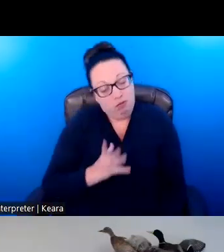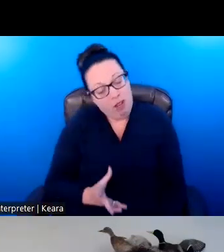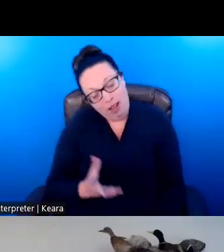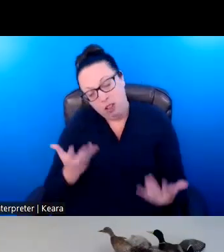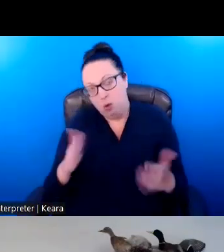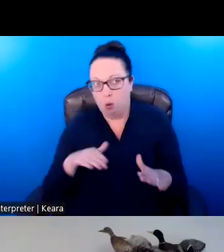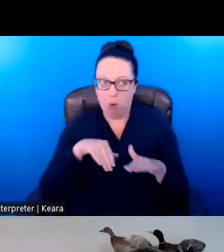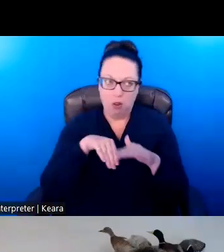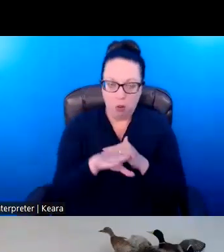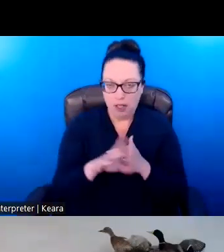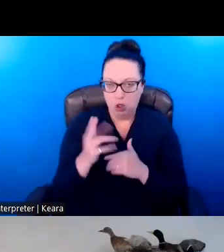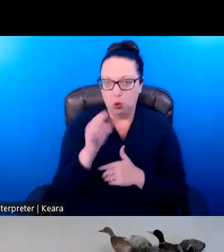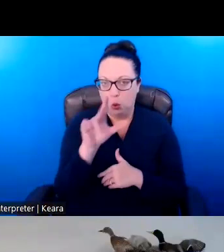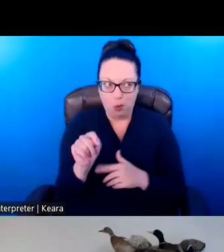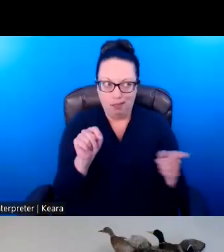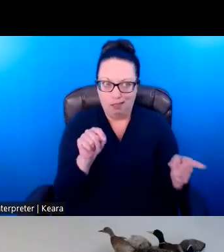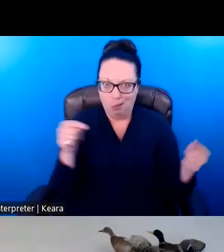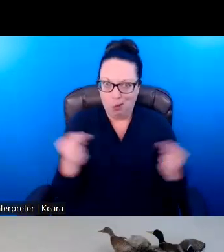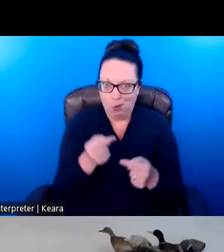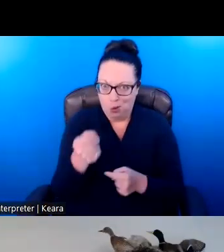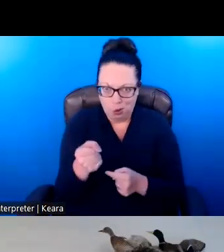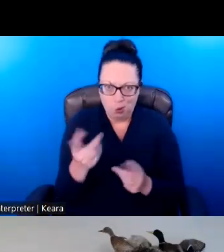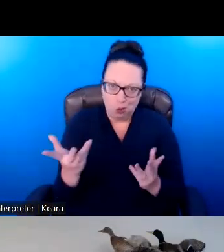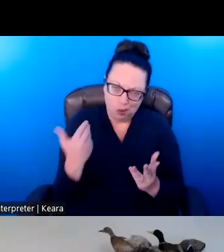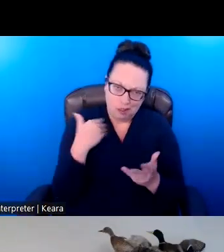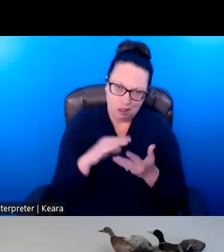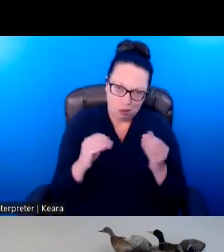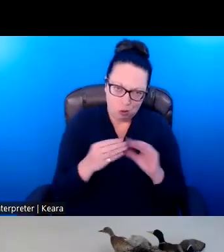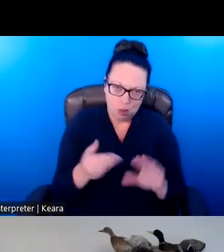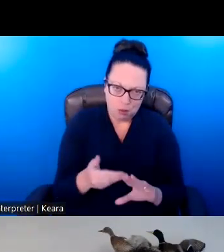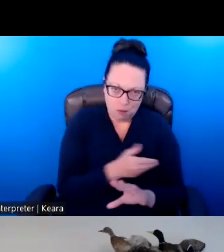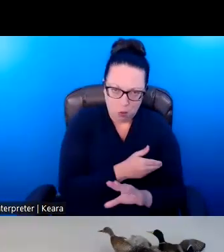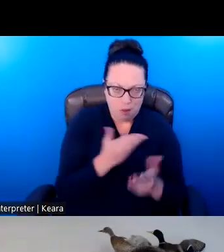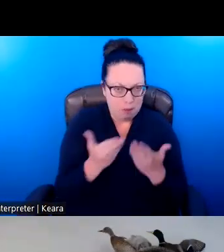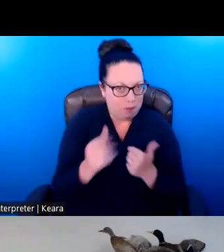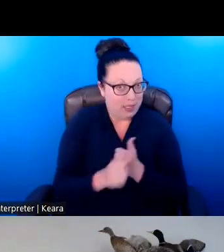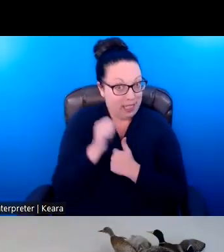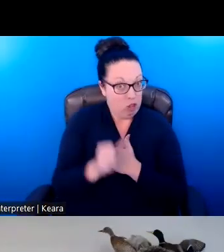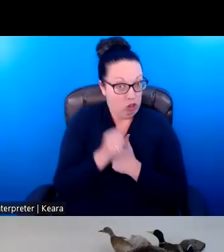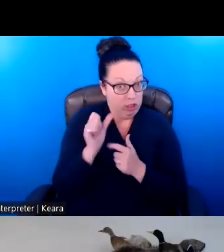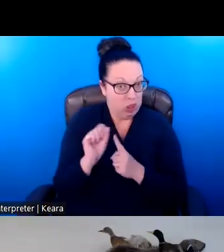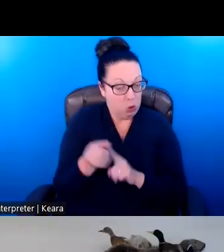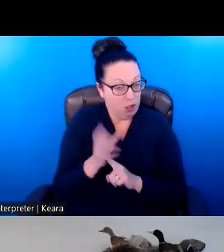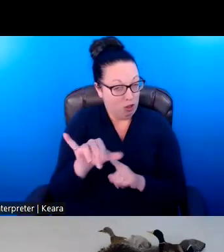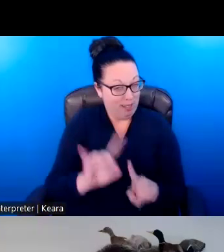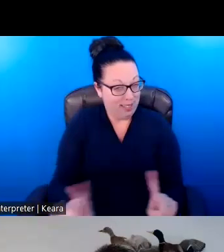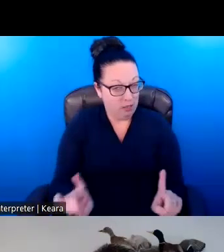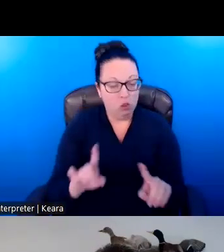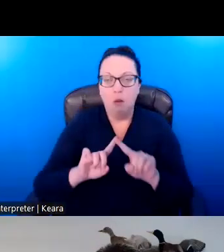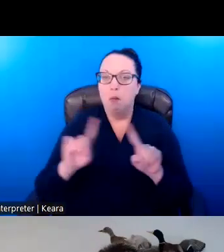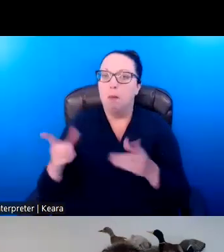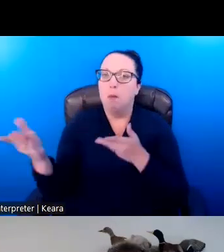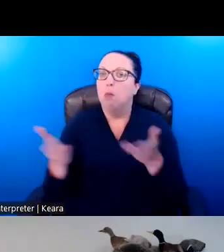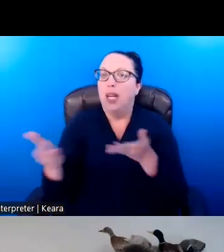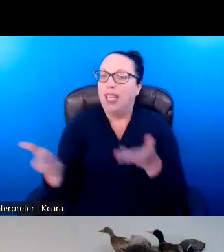unit and have them try to harm you. We had a story earlier where there might be some danger there. That's different, but bringing things,